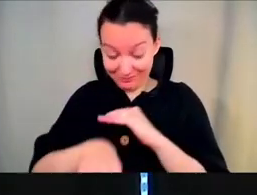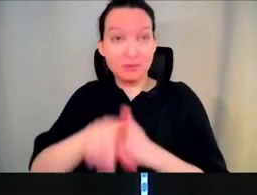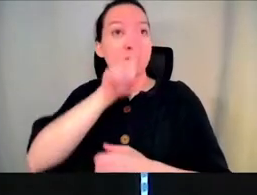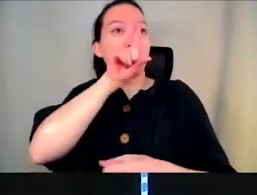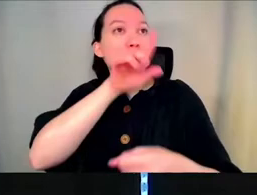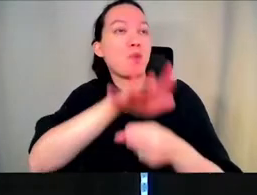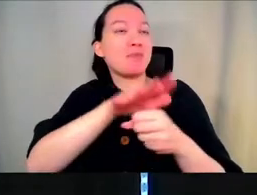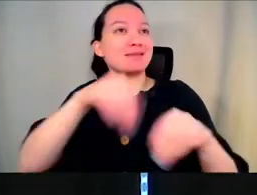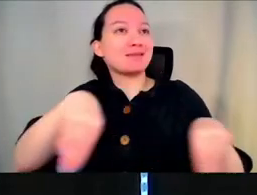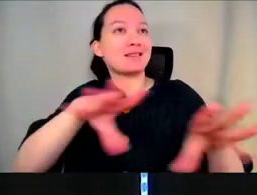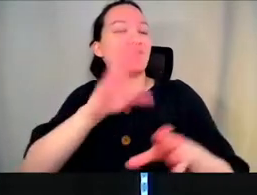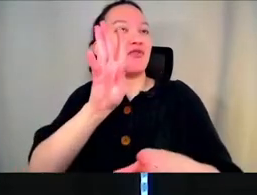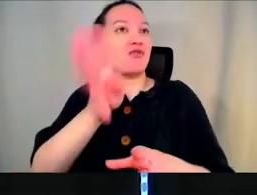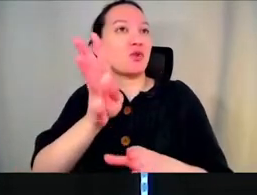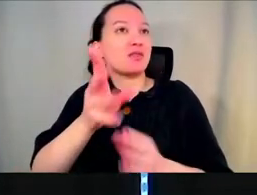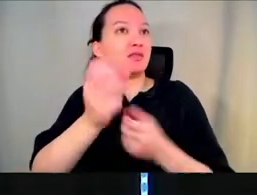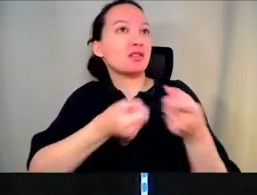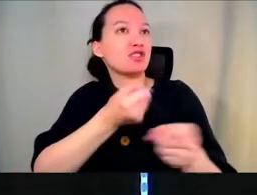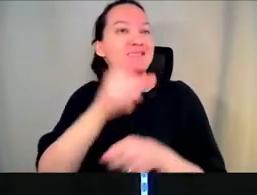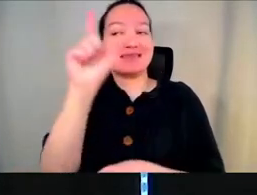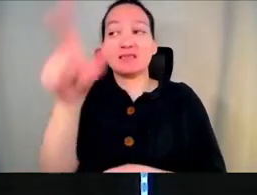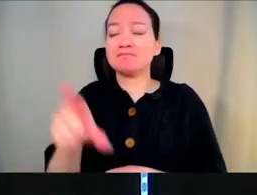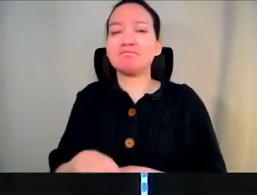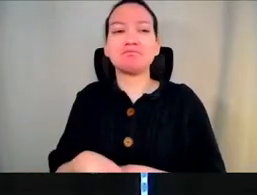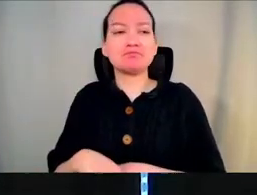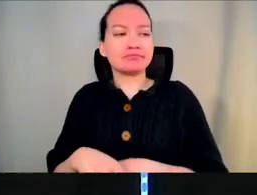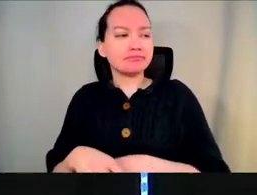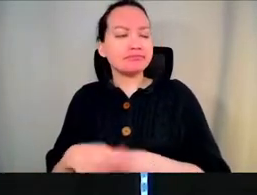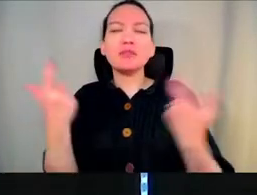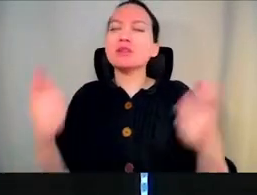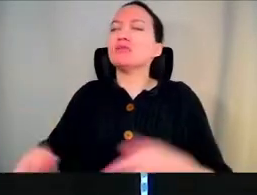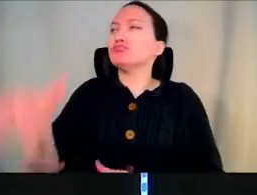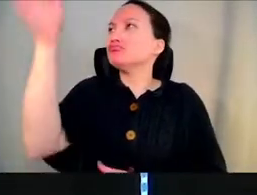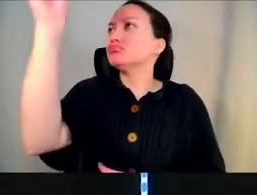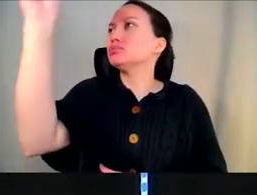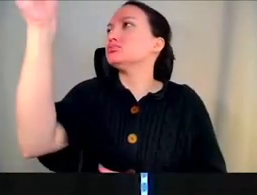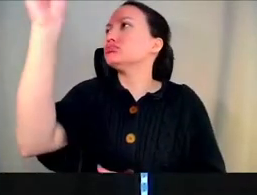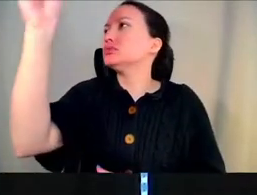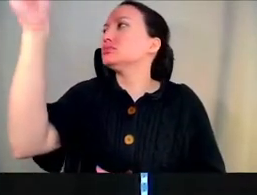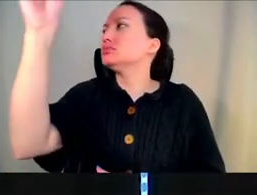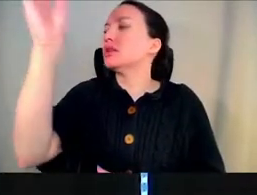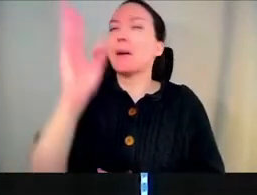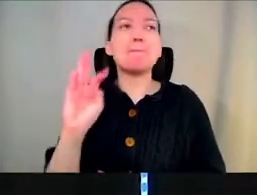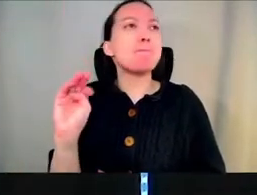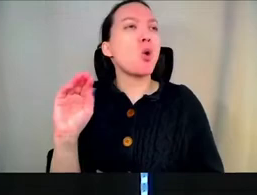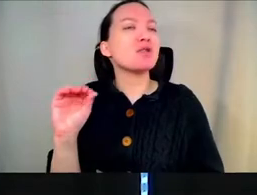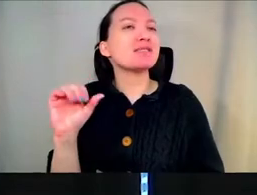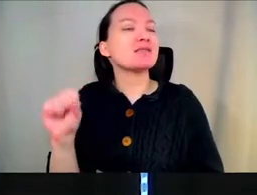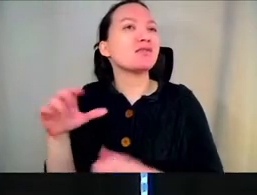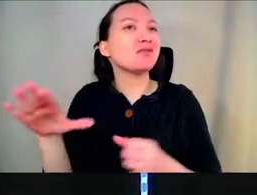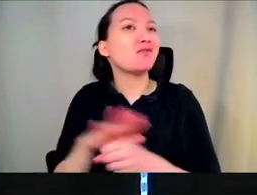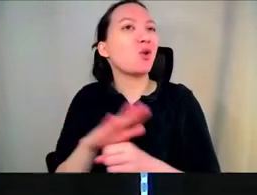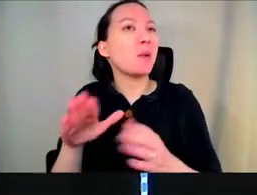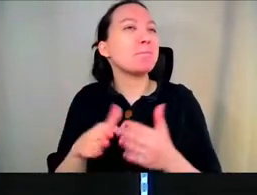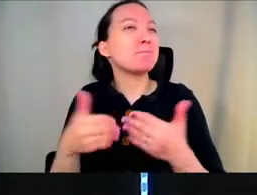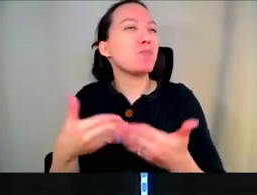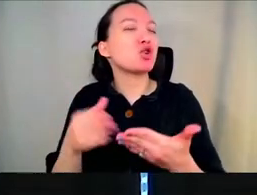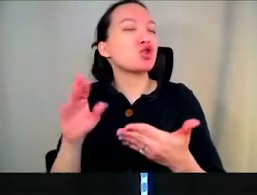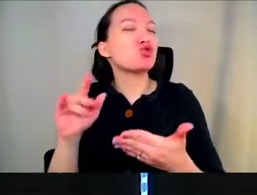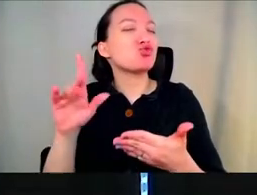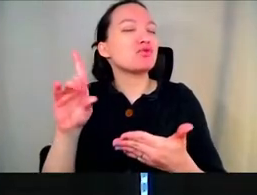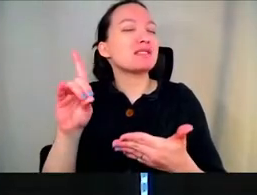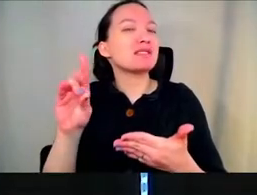Land 40 years later. And Moses gives this really big speech that basically is the entirety of the book of Deuteronomy. This